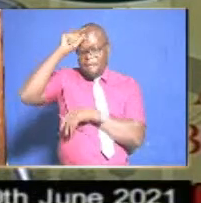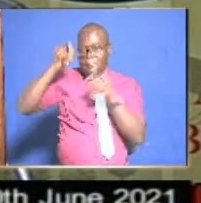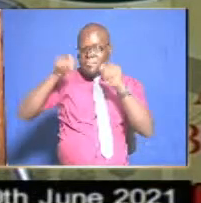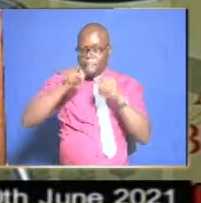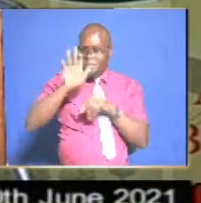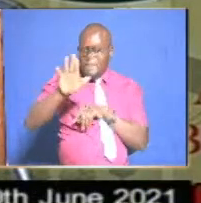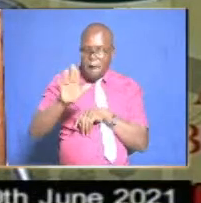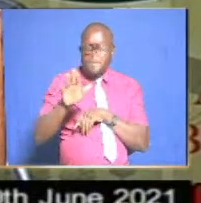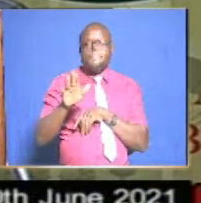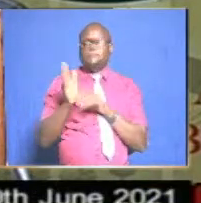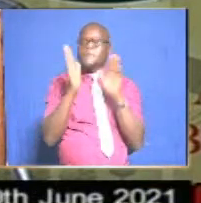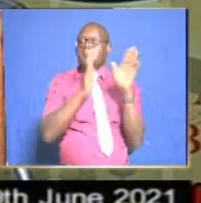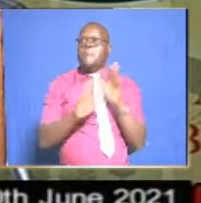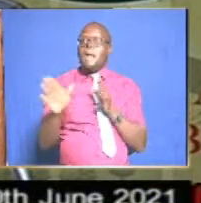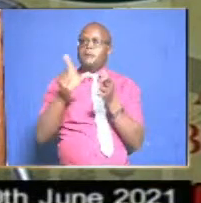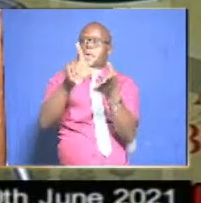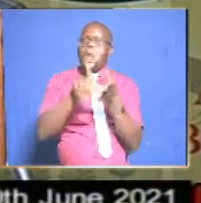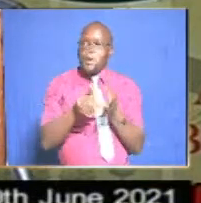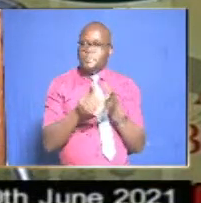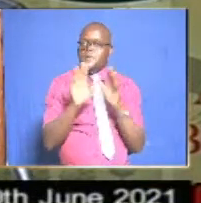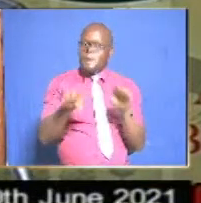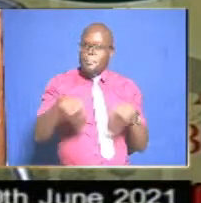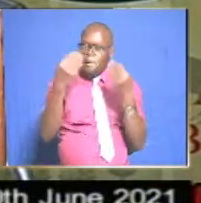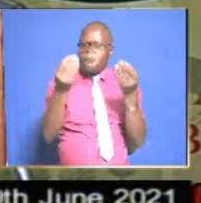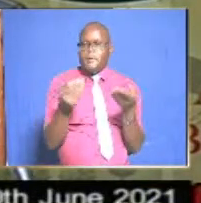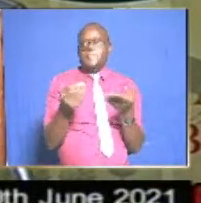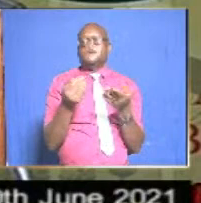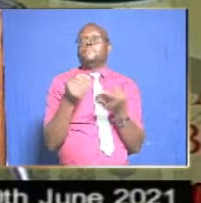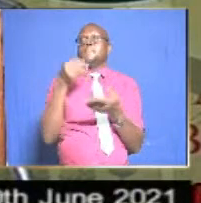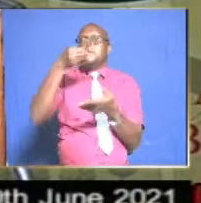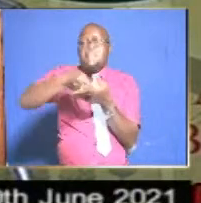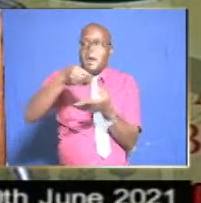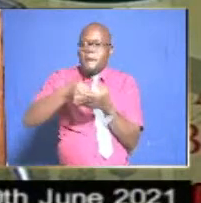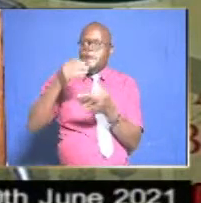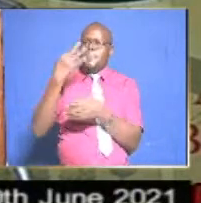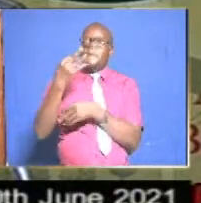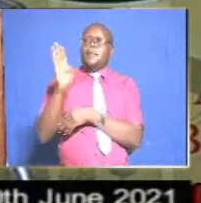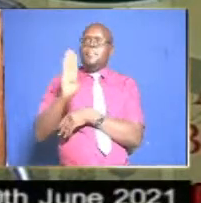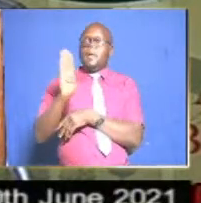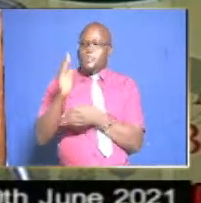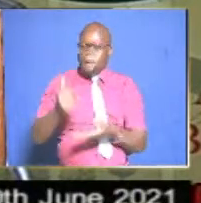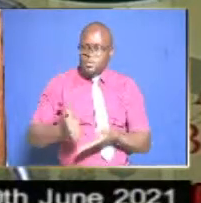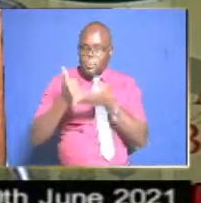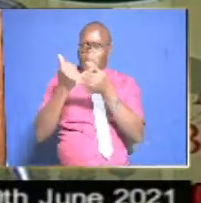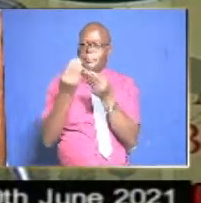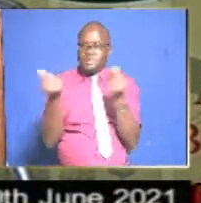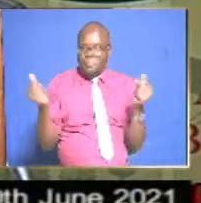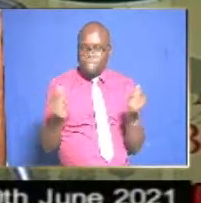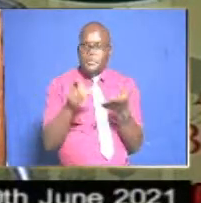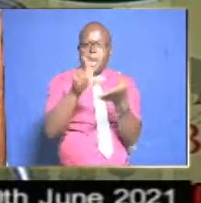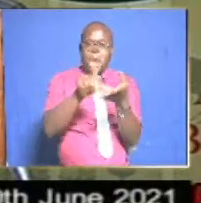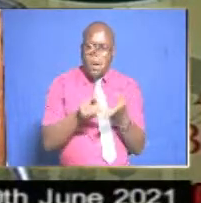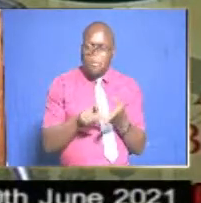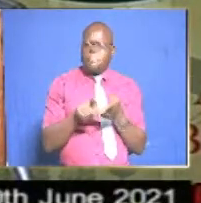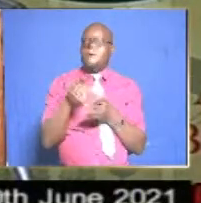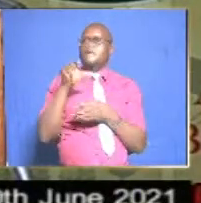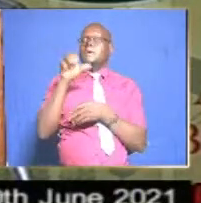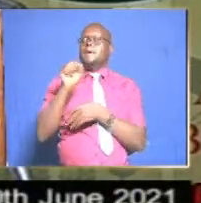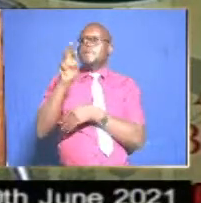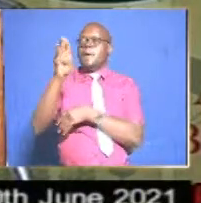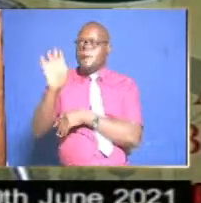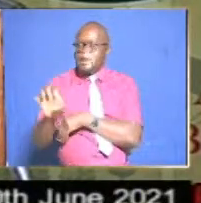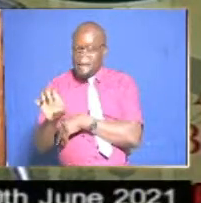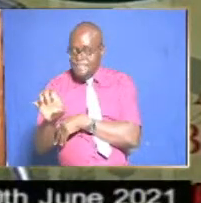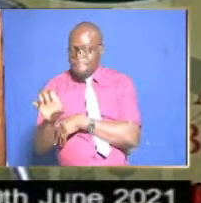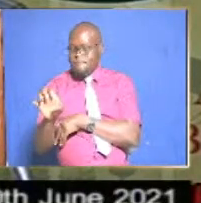credit guarantee scheme by providing seed capital of Kenya shilling 3 billion to de-risk lending to micro, small,